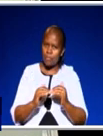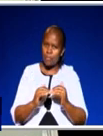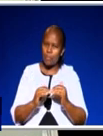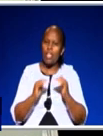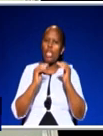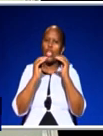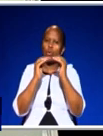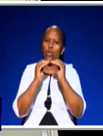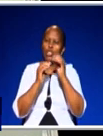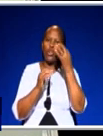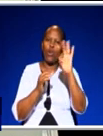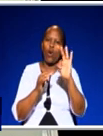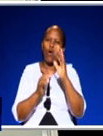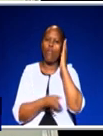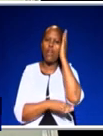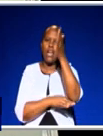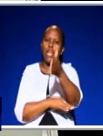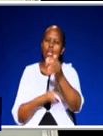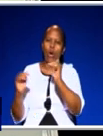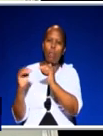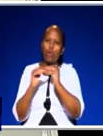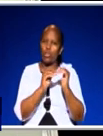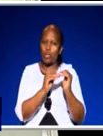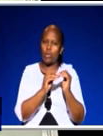the equations of linear motion.